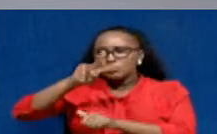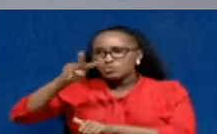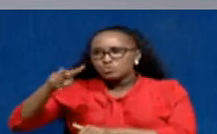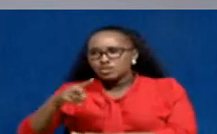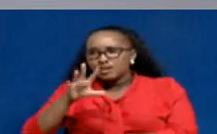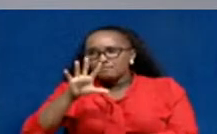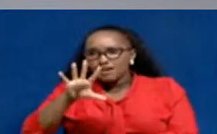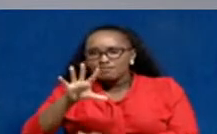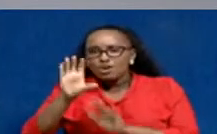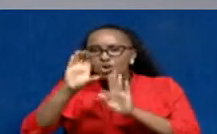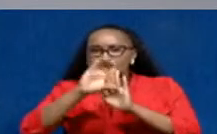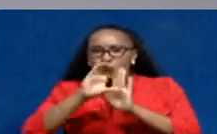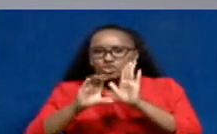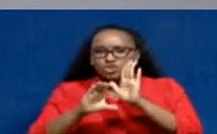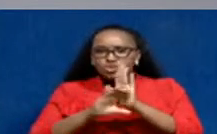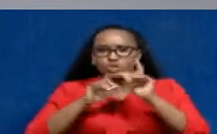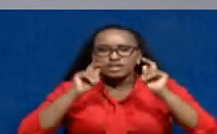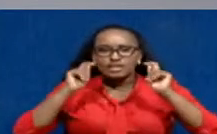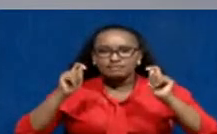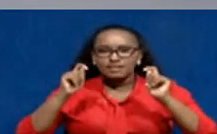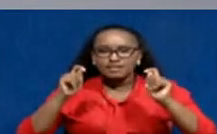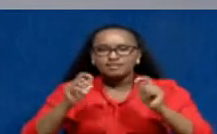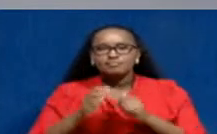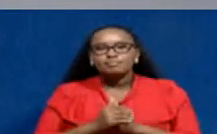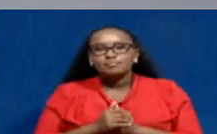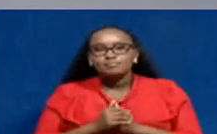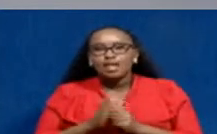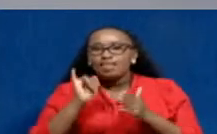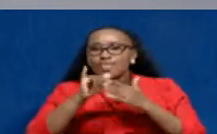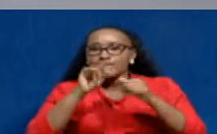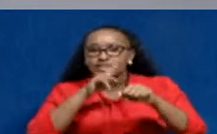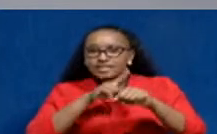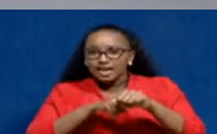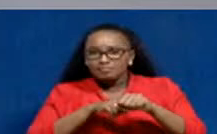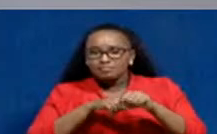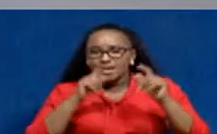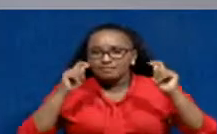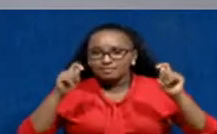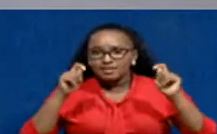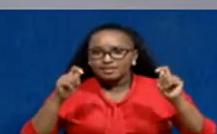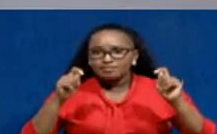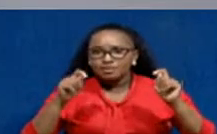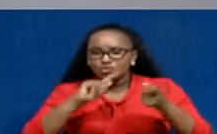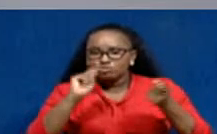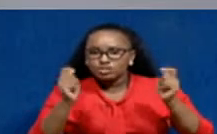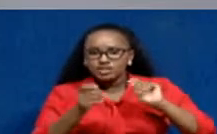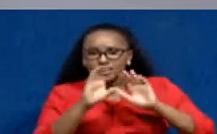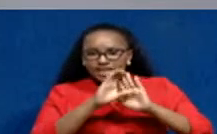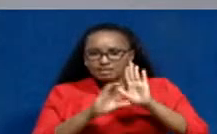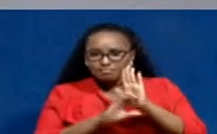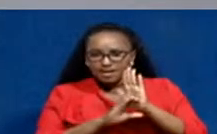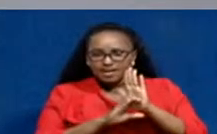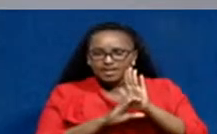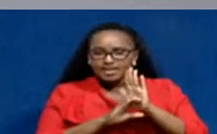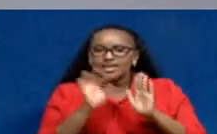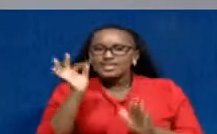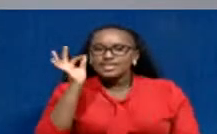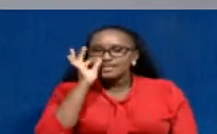2005 constitutional referendum. During this referendum, President